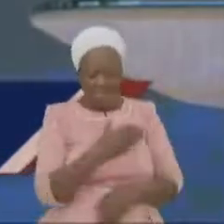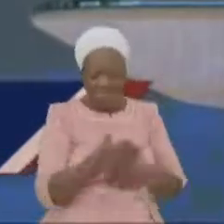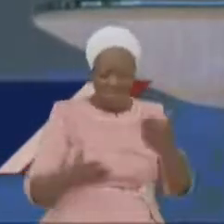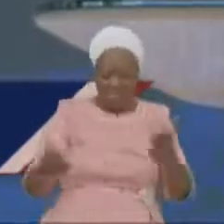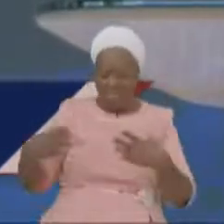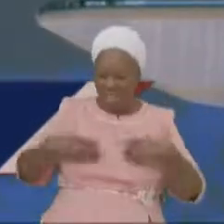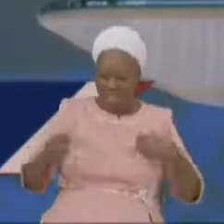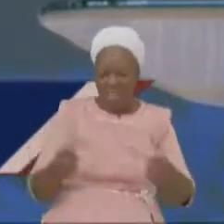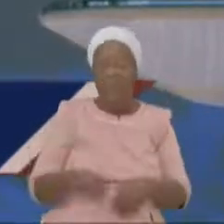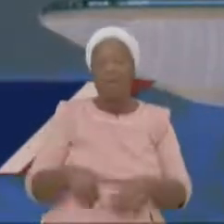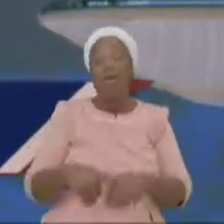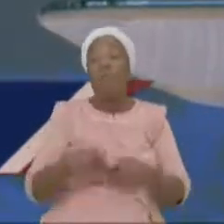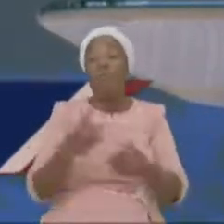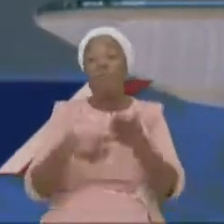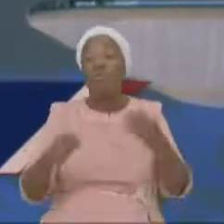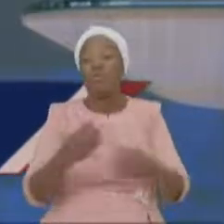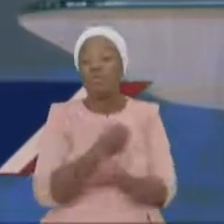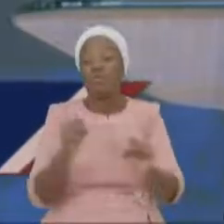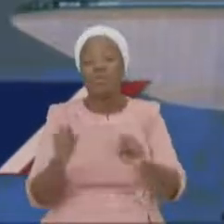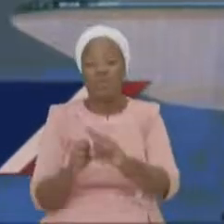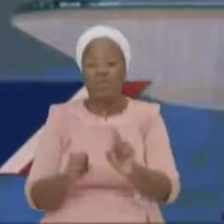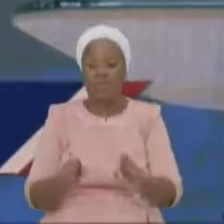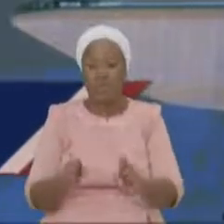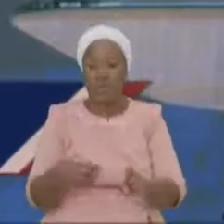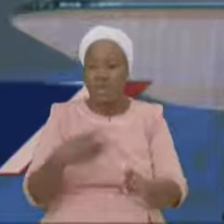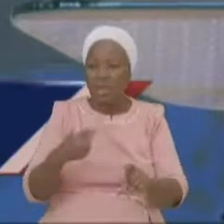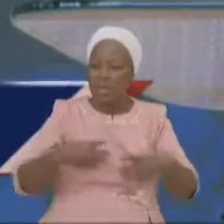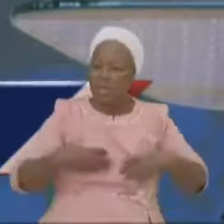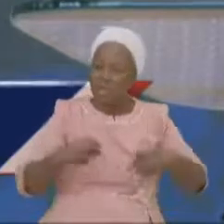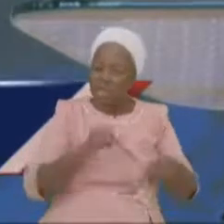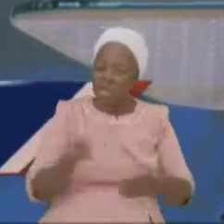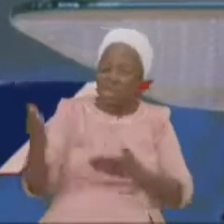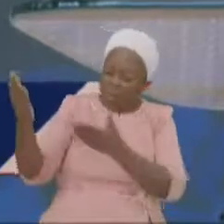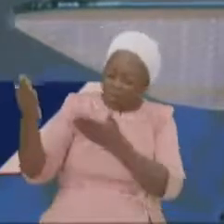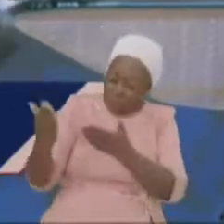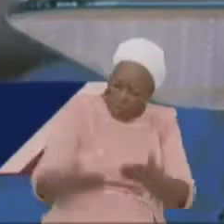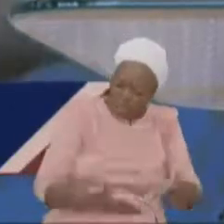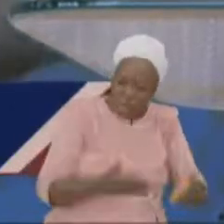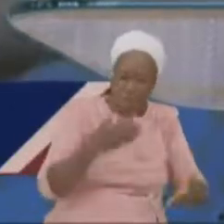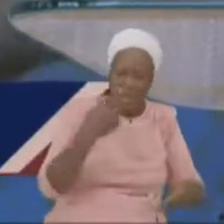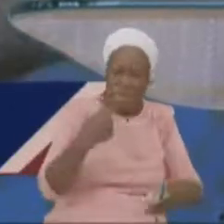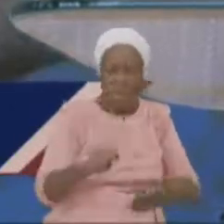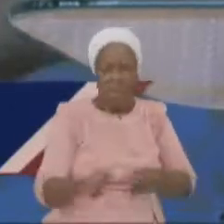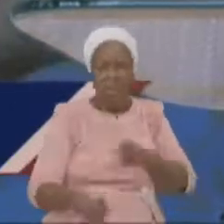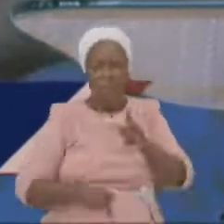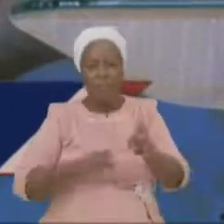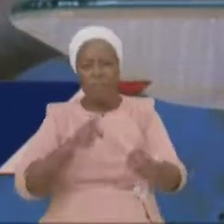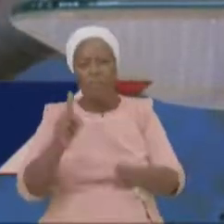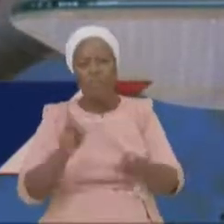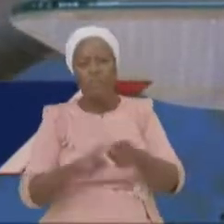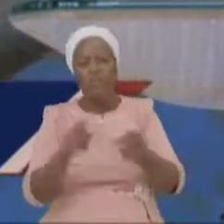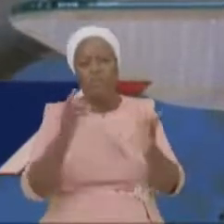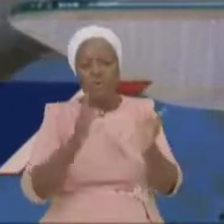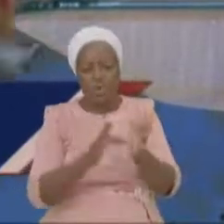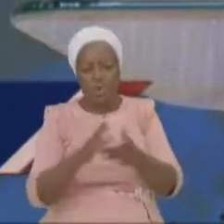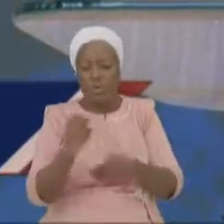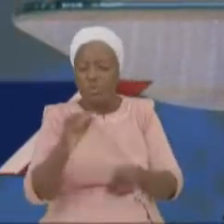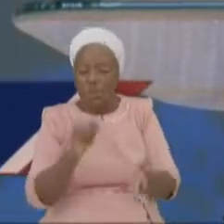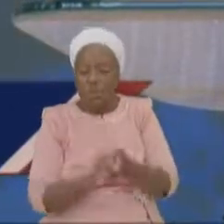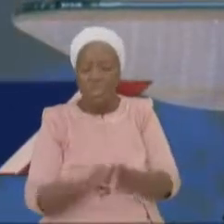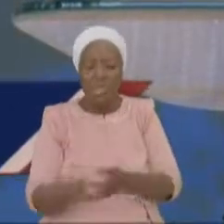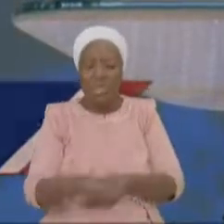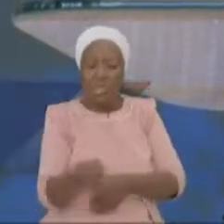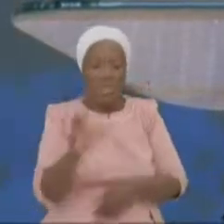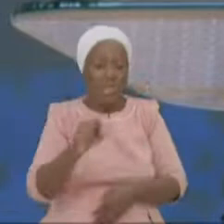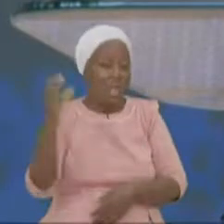cure, I bought salvation. The healing brought the people to Jesus so they can hear the